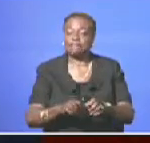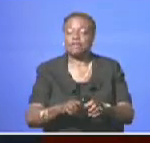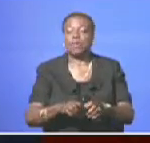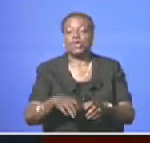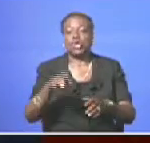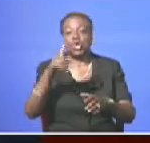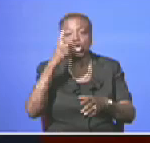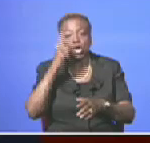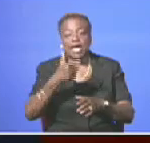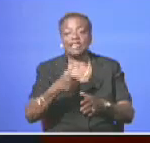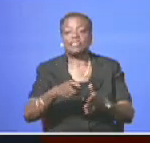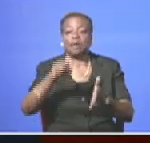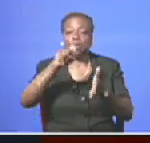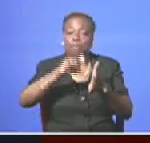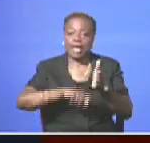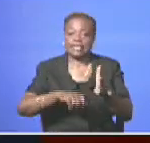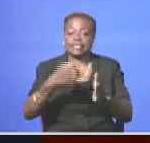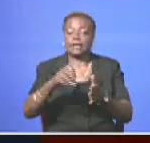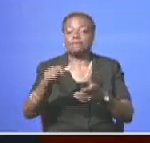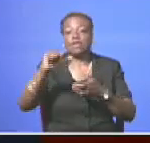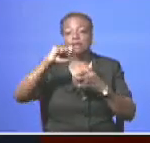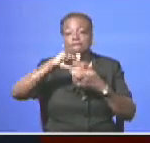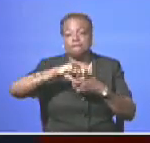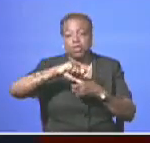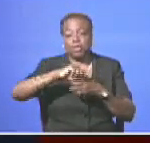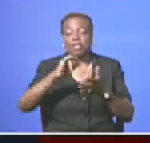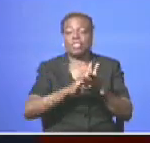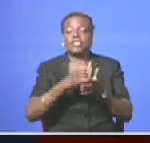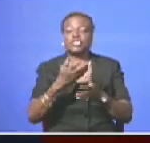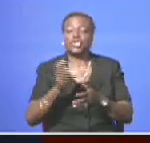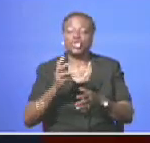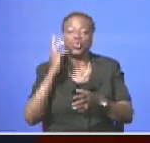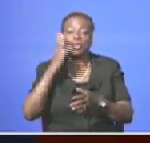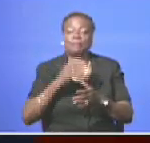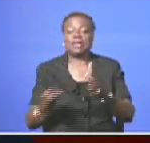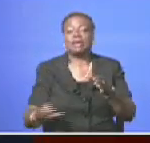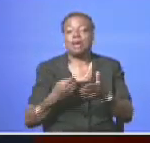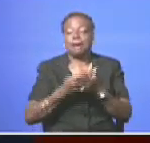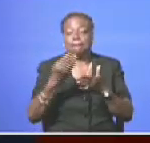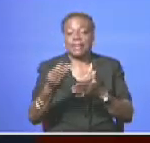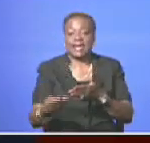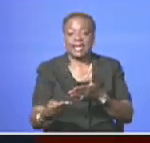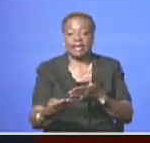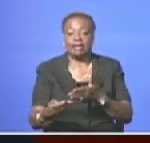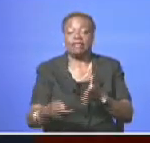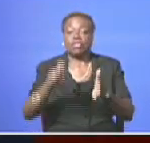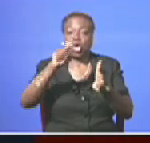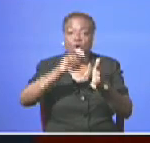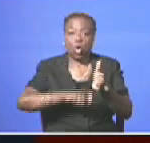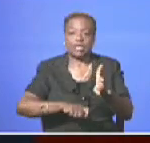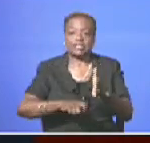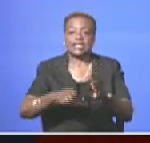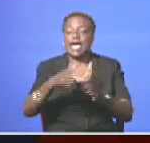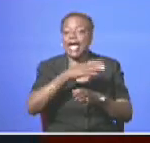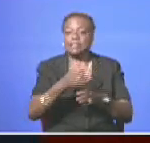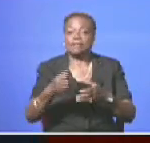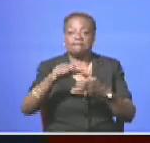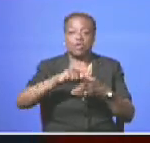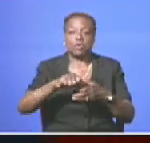have to purchase for these particular engines. So we're very excited about the possibility of reducing the cost of that fuel surcharge to